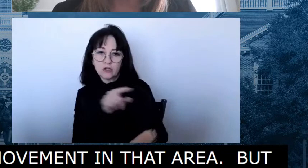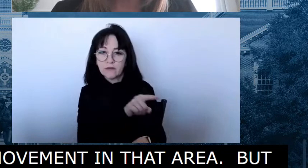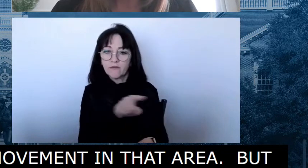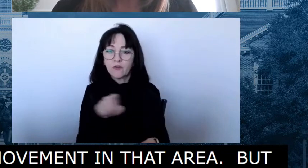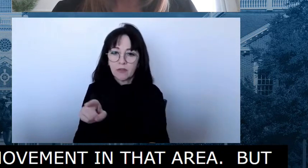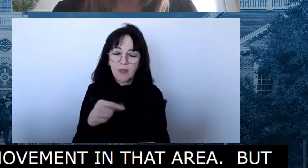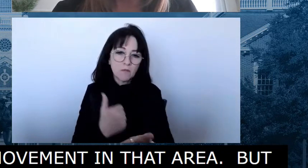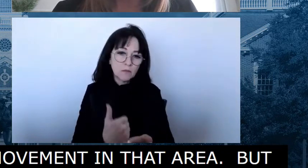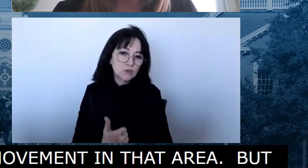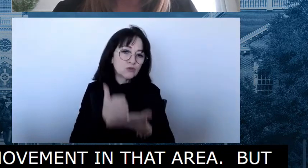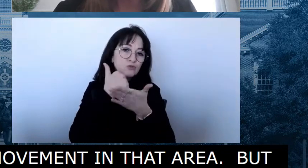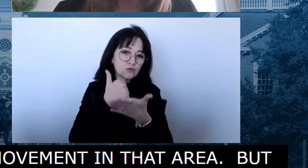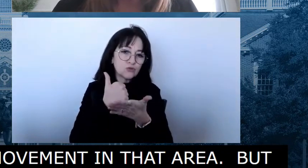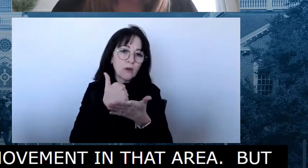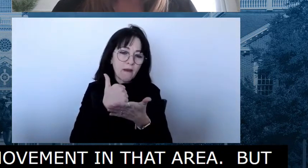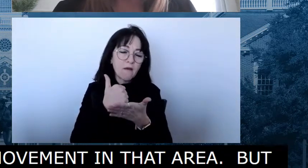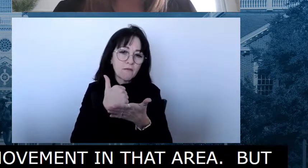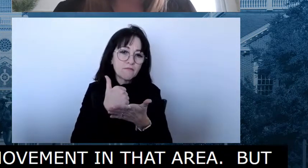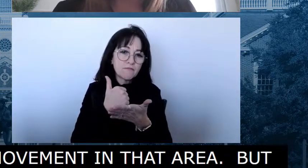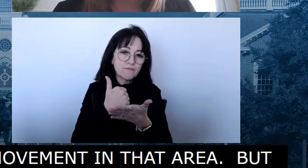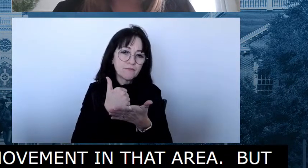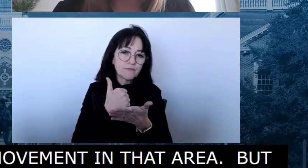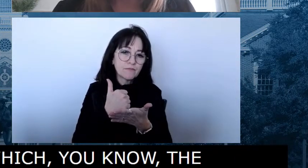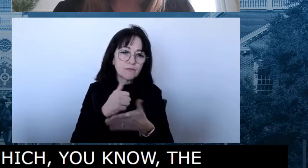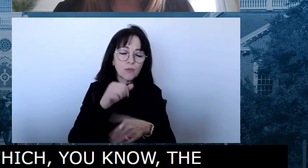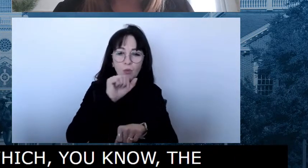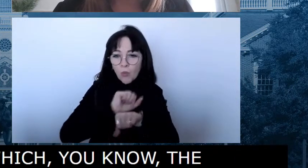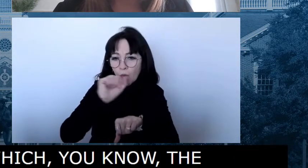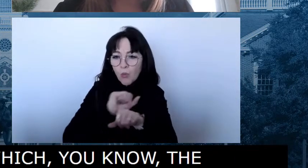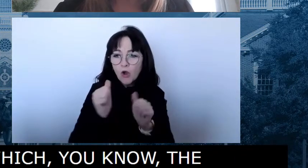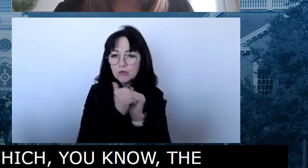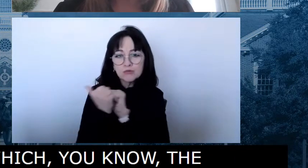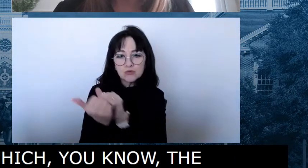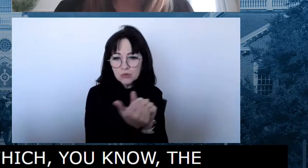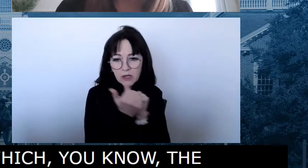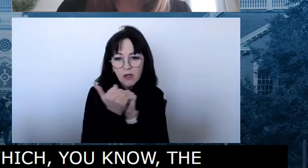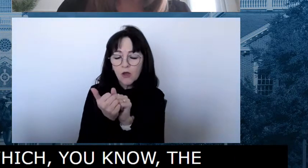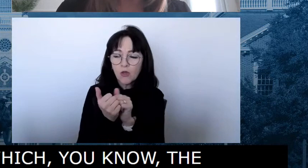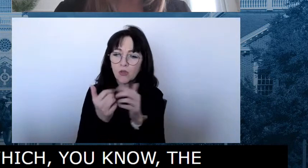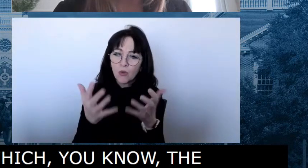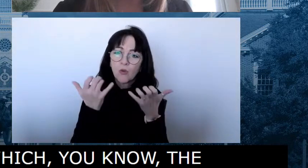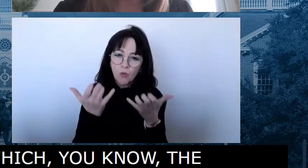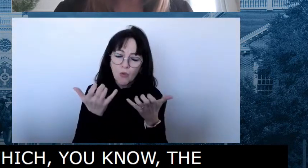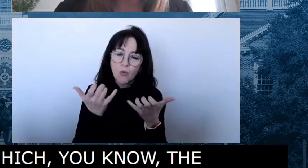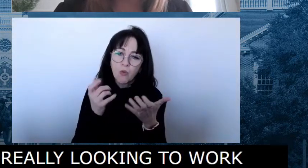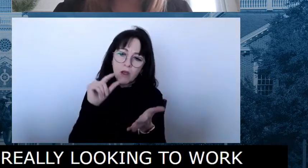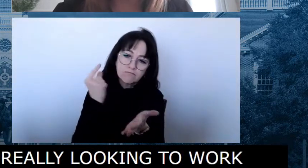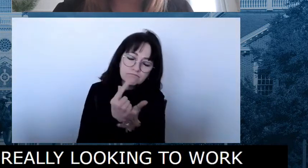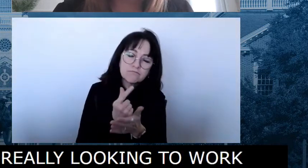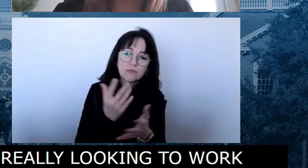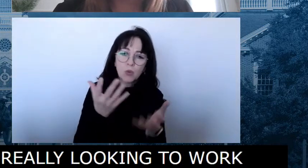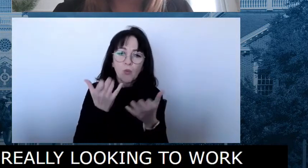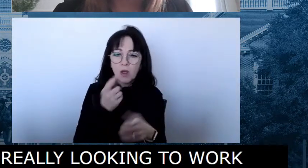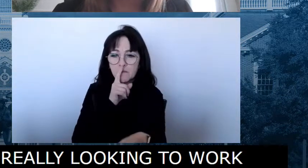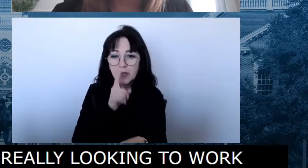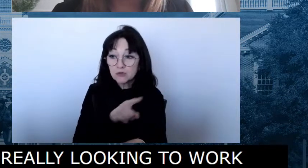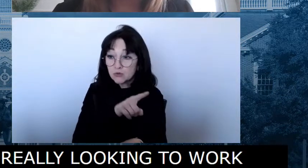really looking to work with to make sure people have the information they need